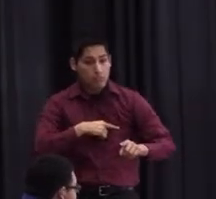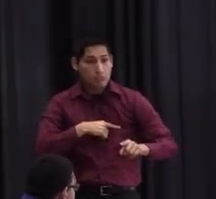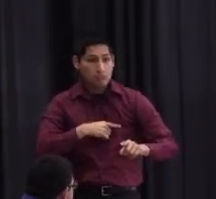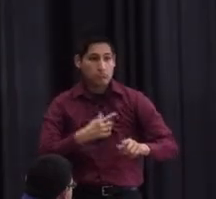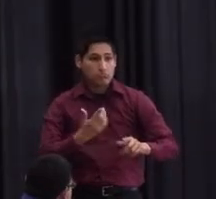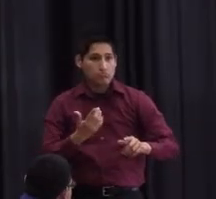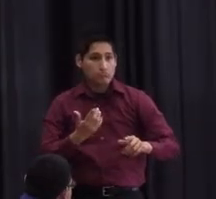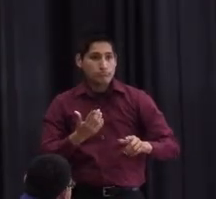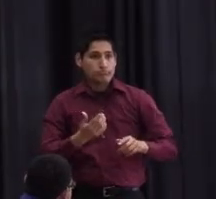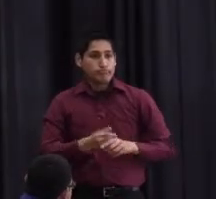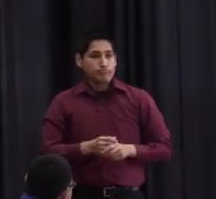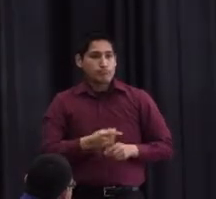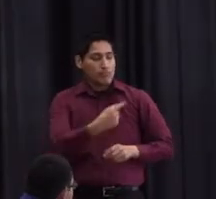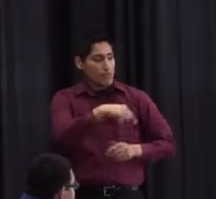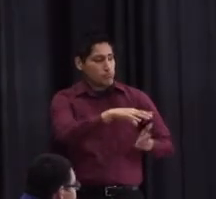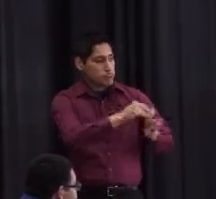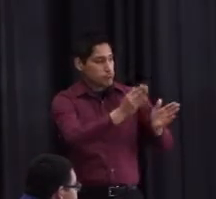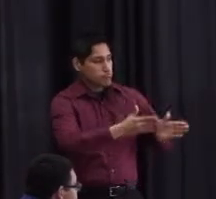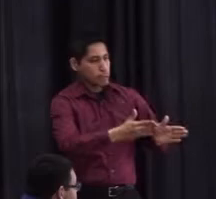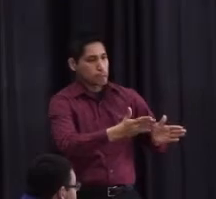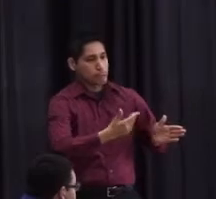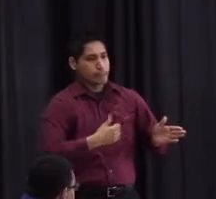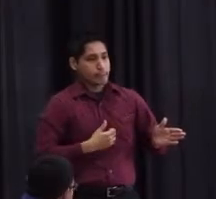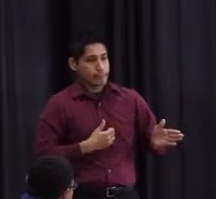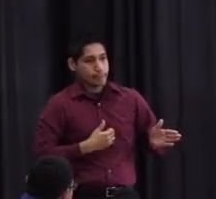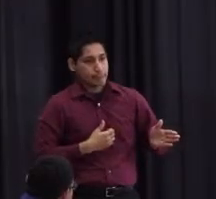our students